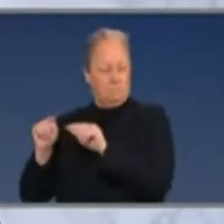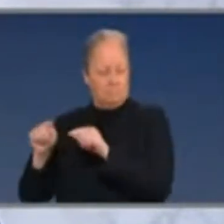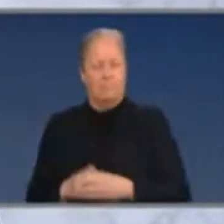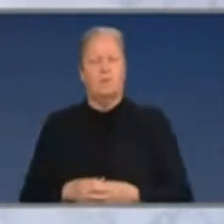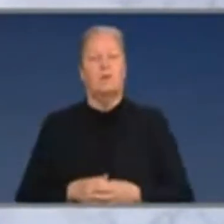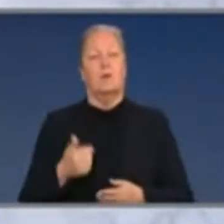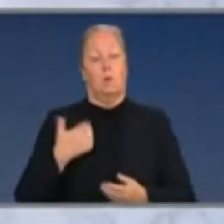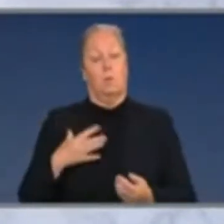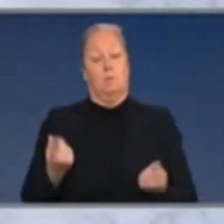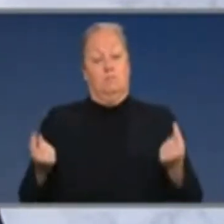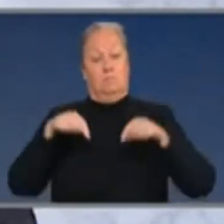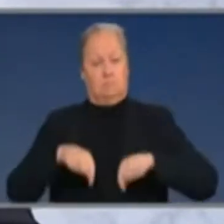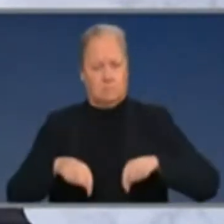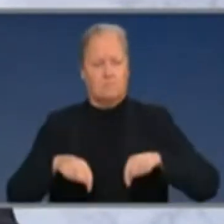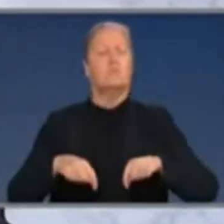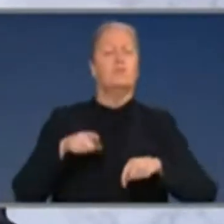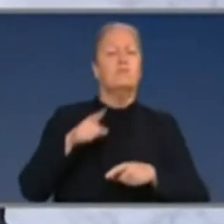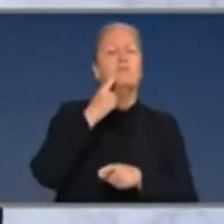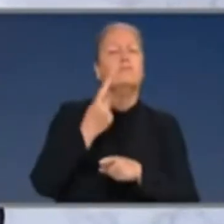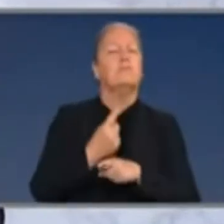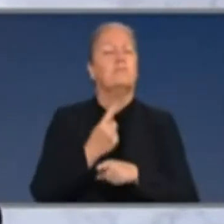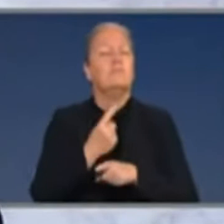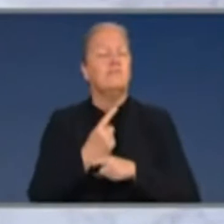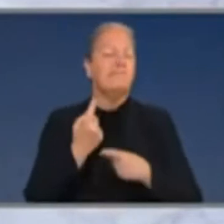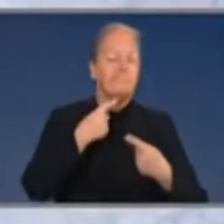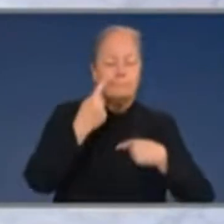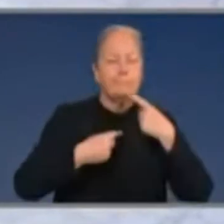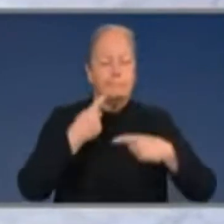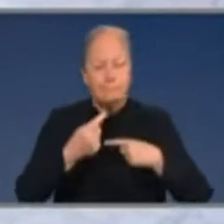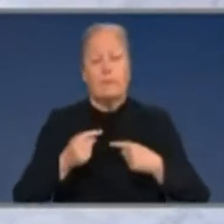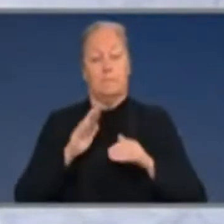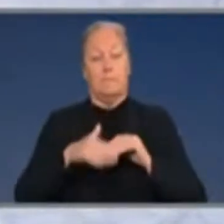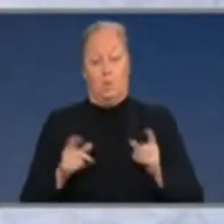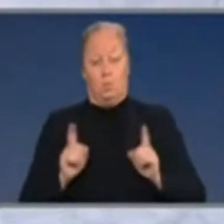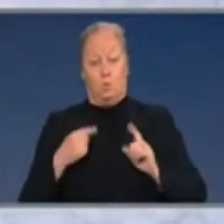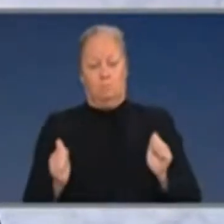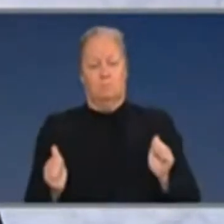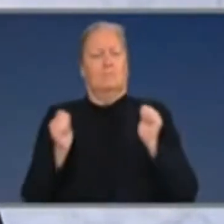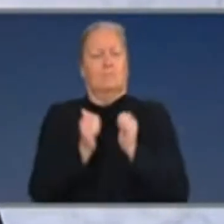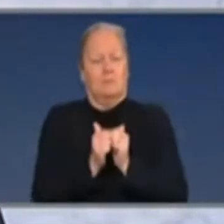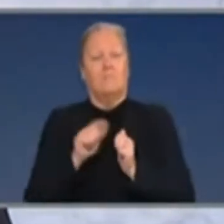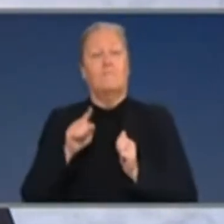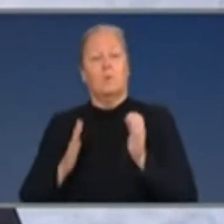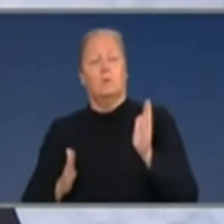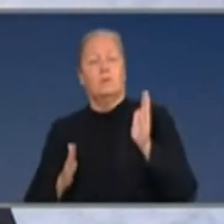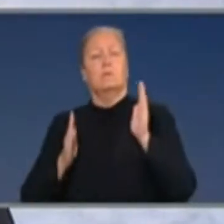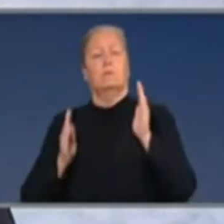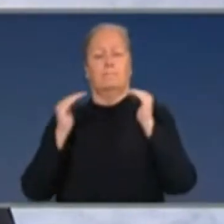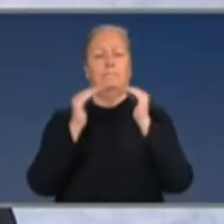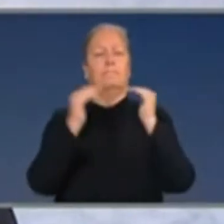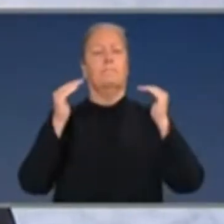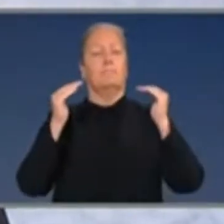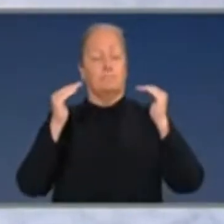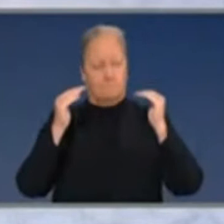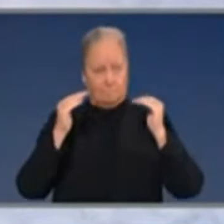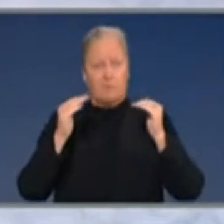important reason that we've gathered together today to speak about the finalisation of the Closing the Gap agreements that have been